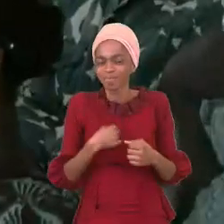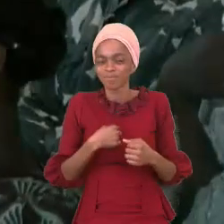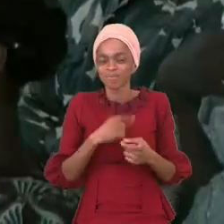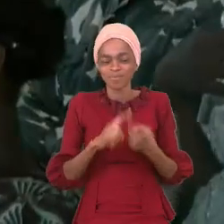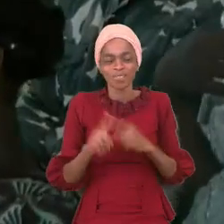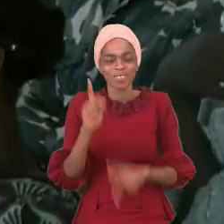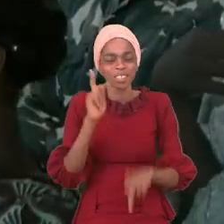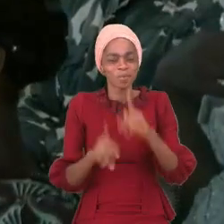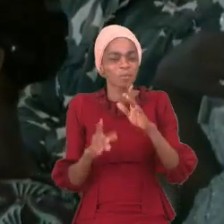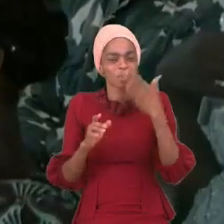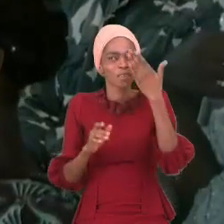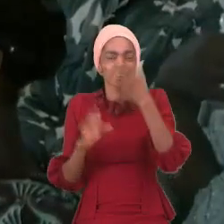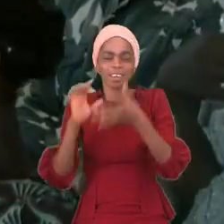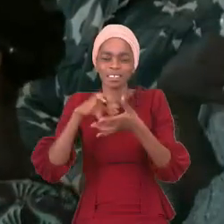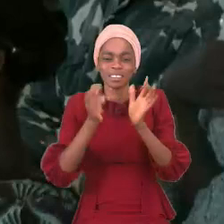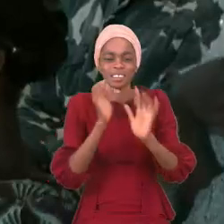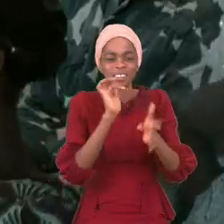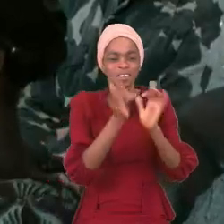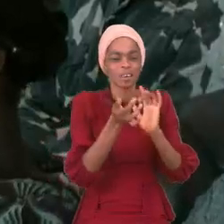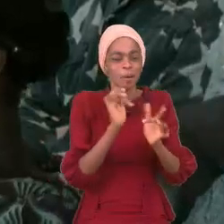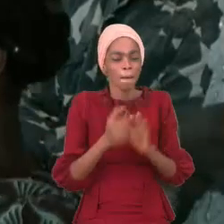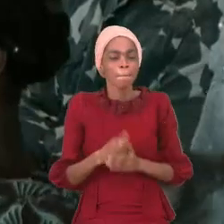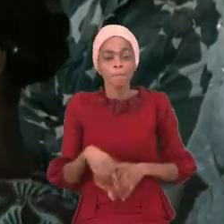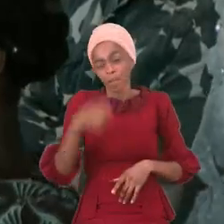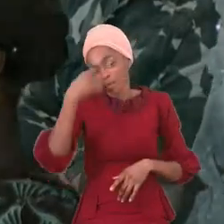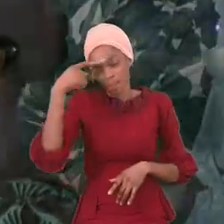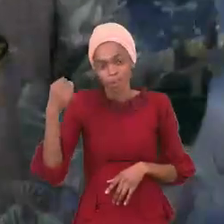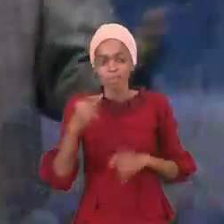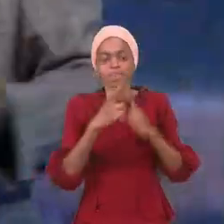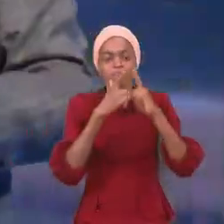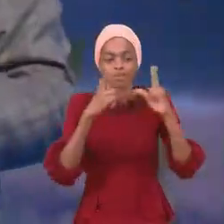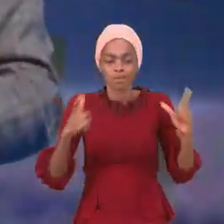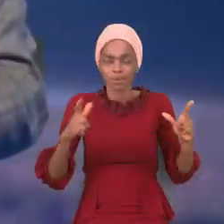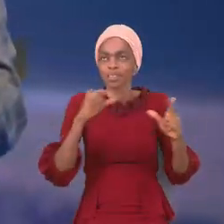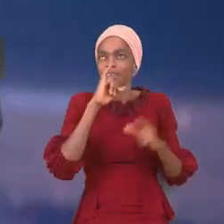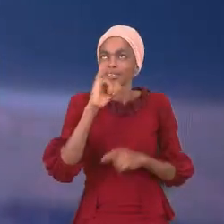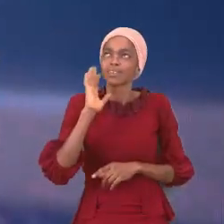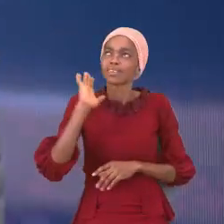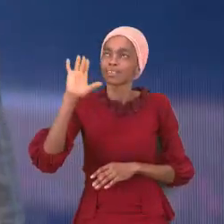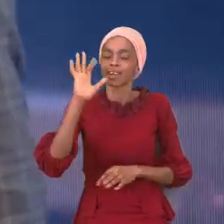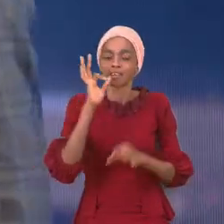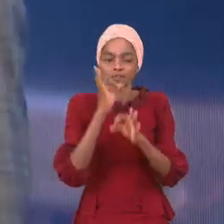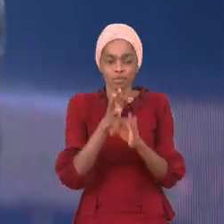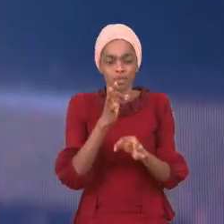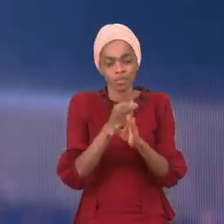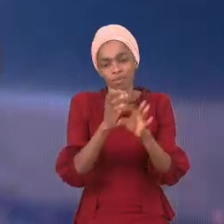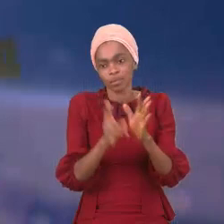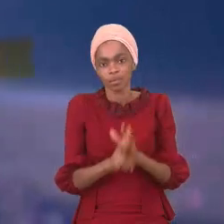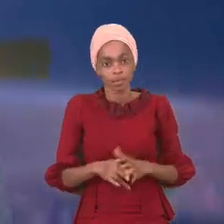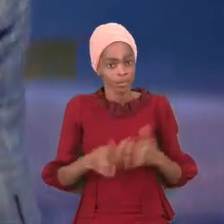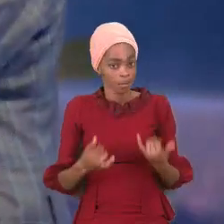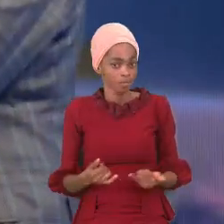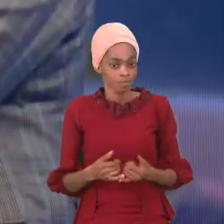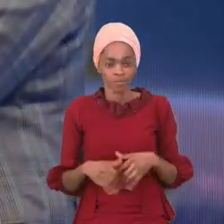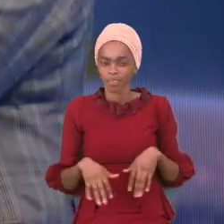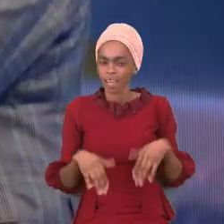people over there online. Because great is thy faithfulness. Now, how do